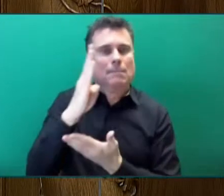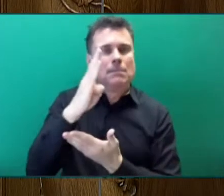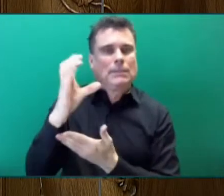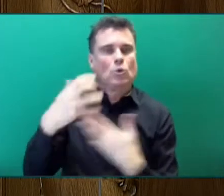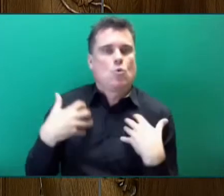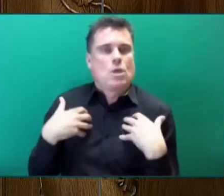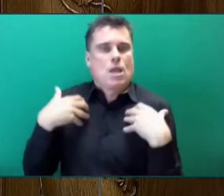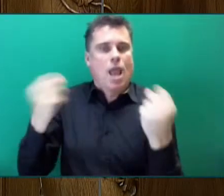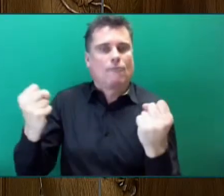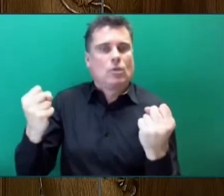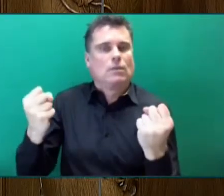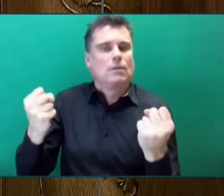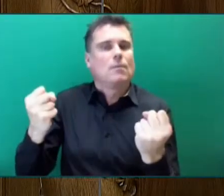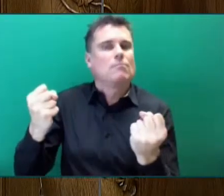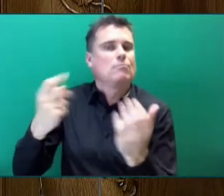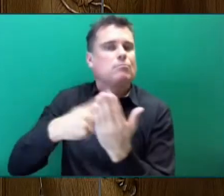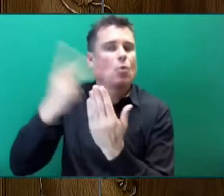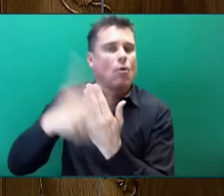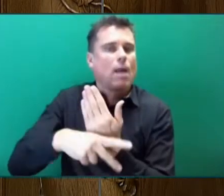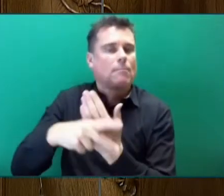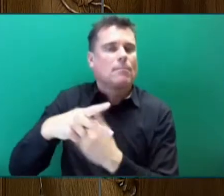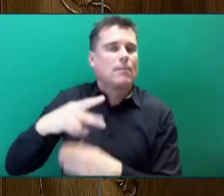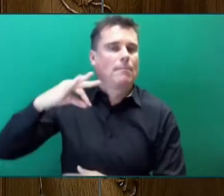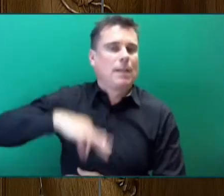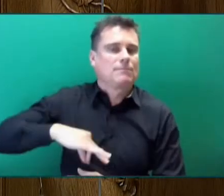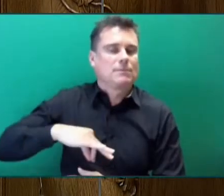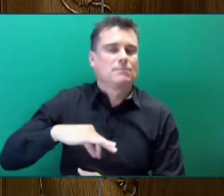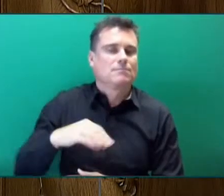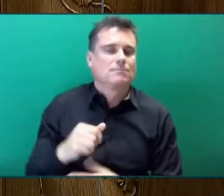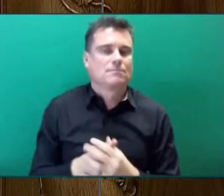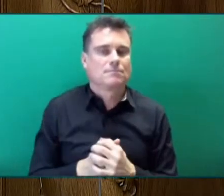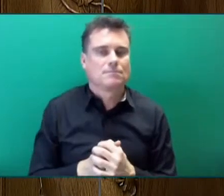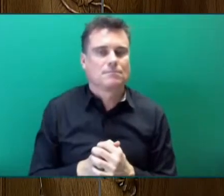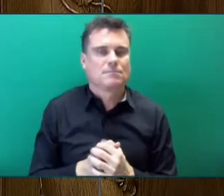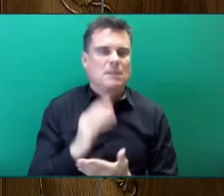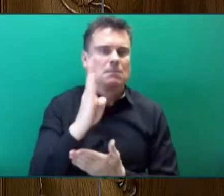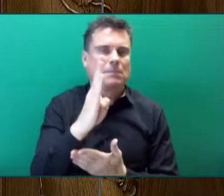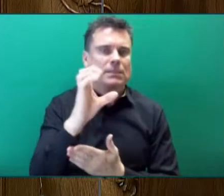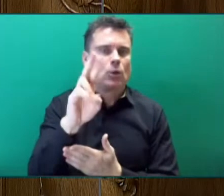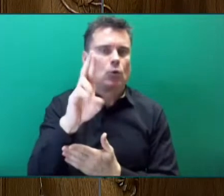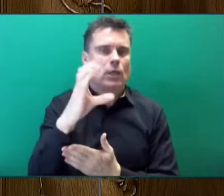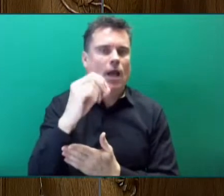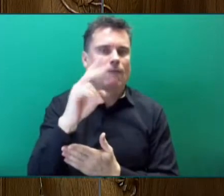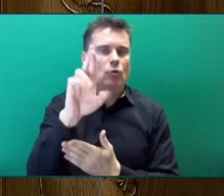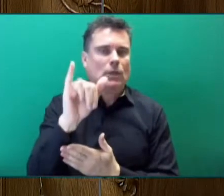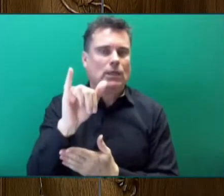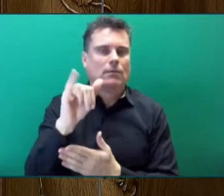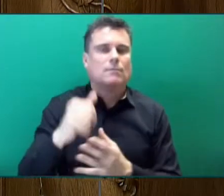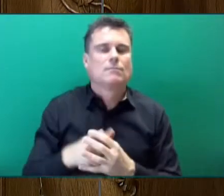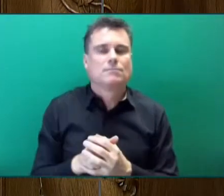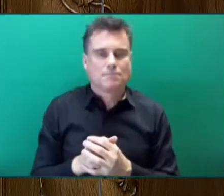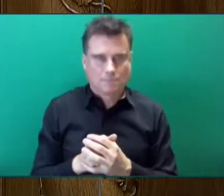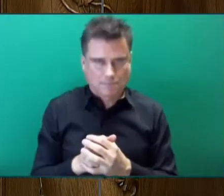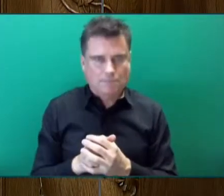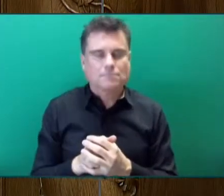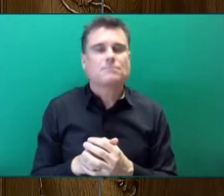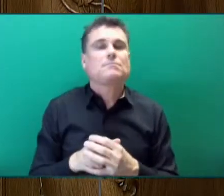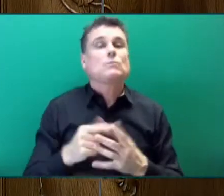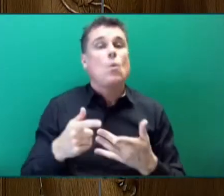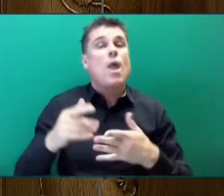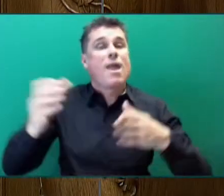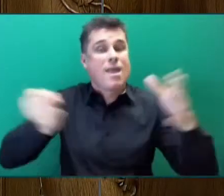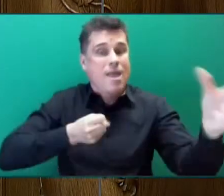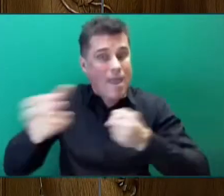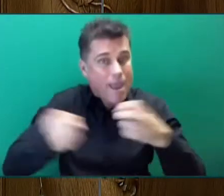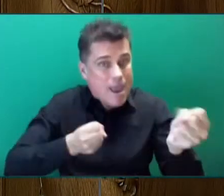for hiring. Help thousands of people upskill or reskill and find in-demand jobs in the post-COVID-19